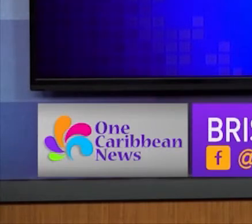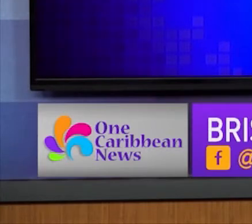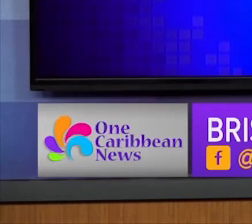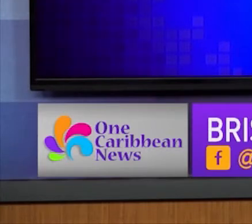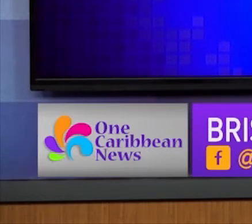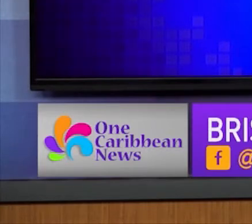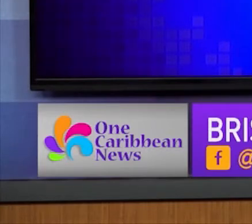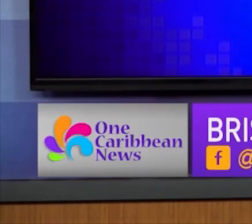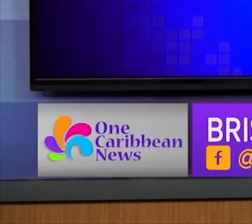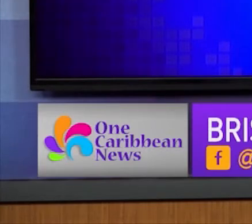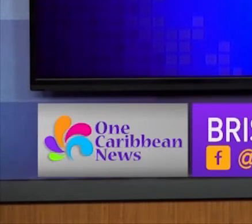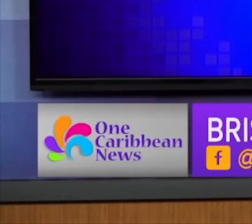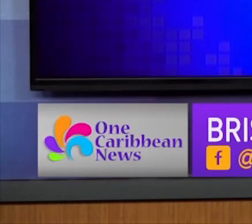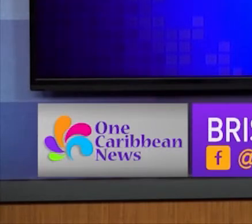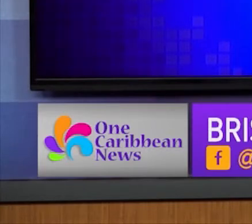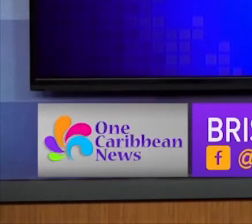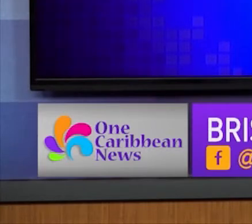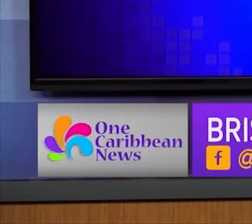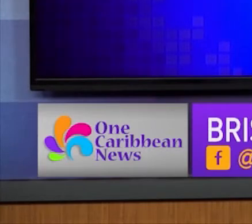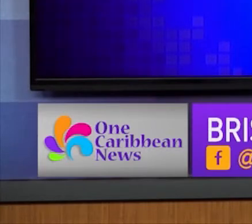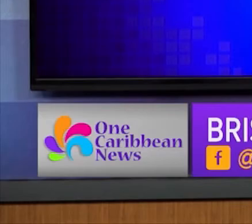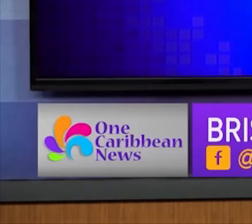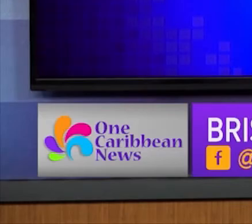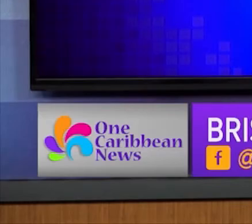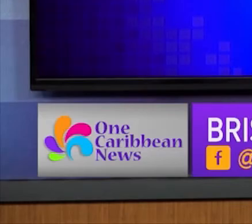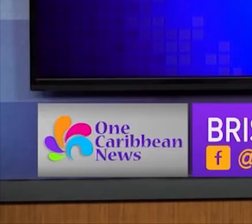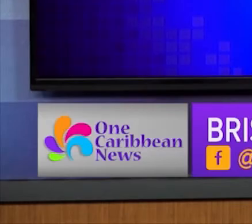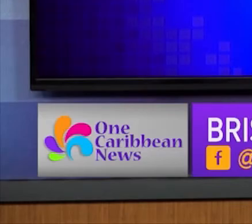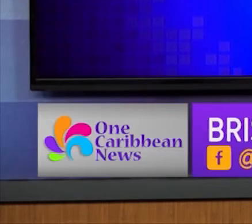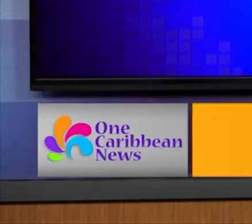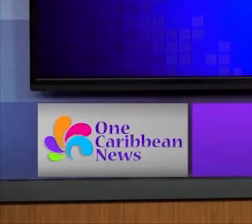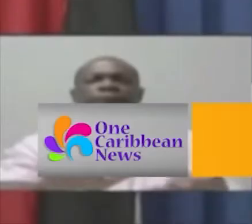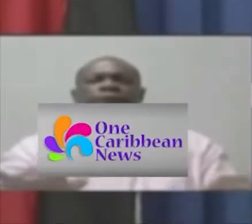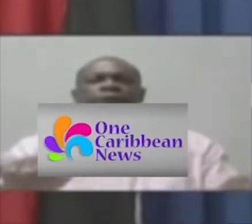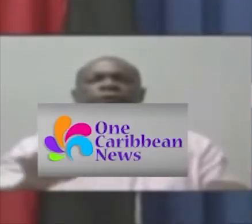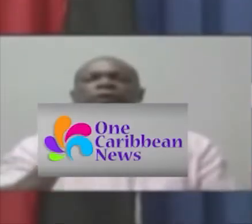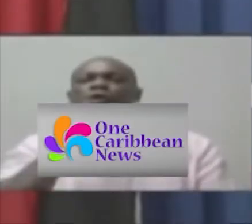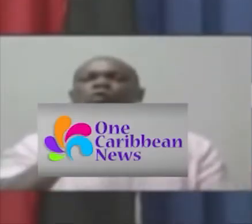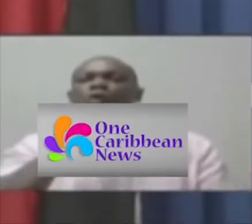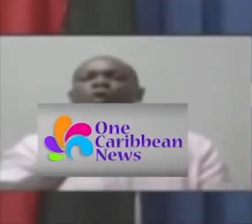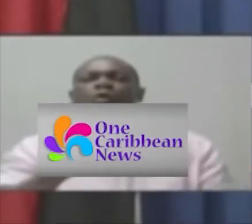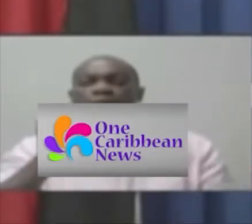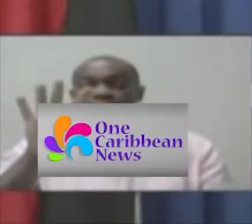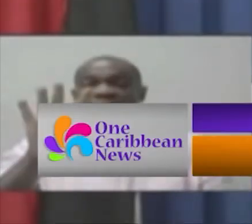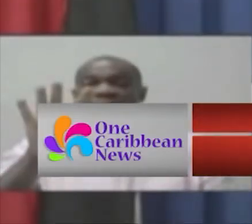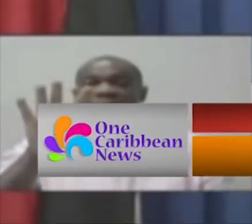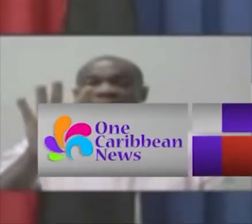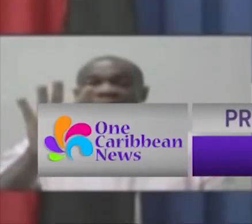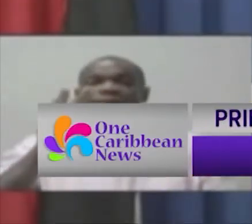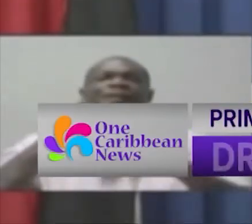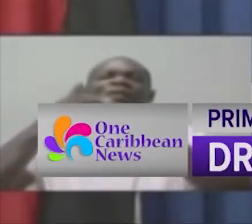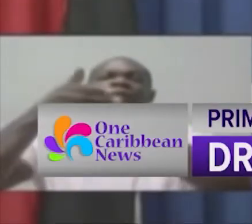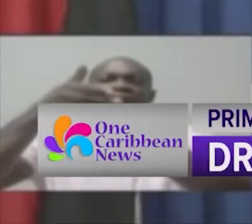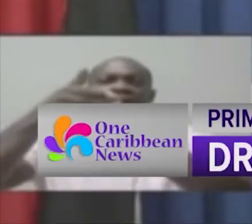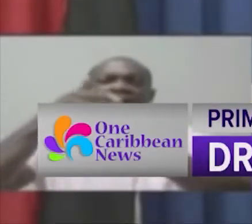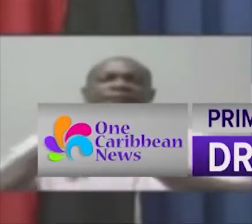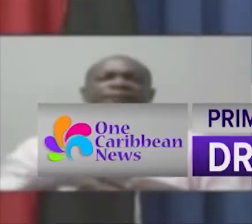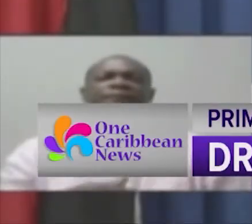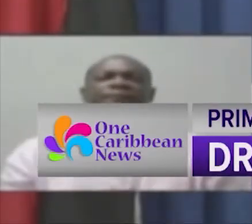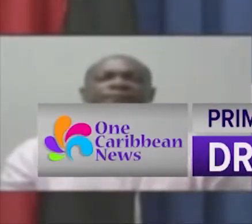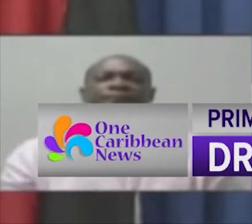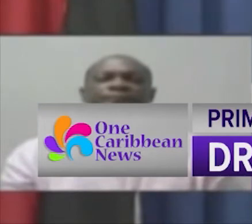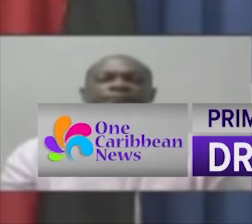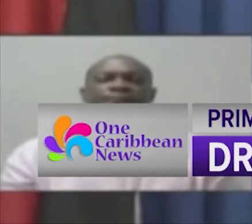many of the Twin Island Republic's youth vaccinated as possible. Once there is a vaccine that is available for